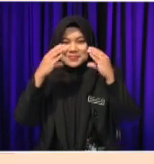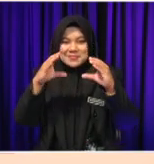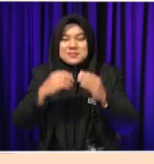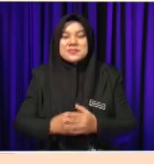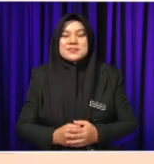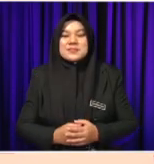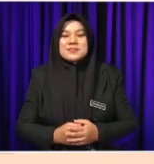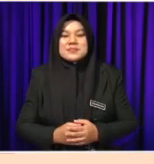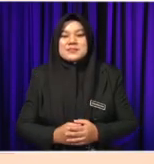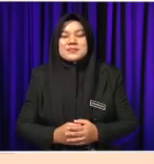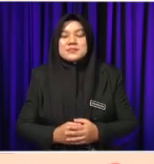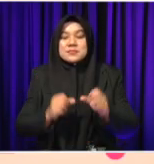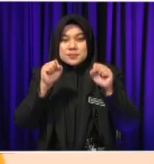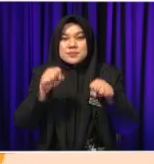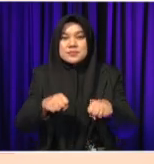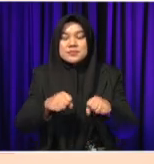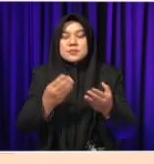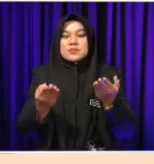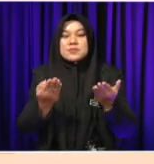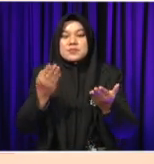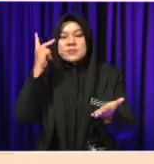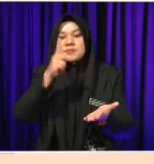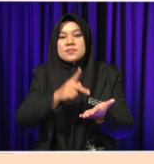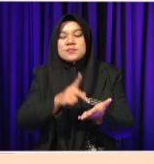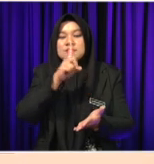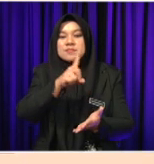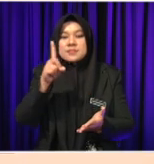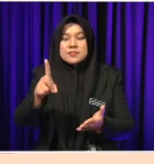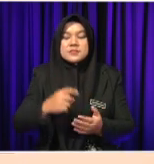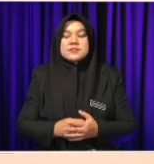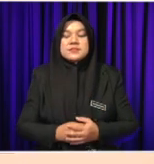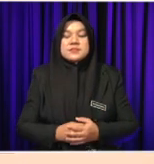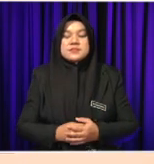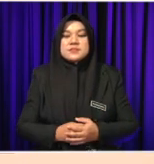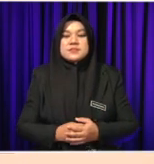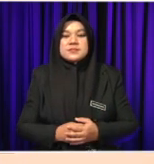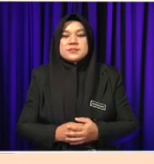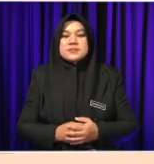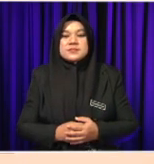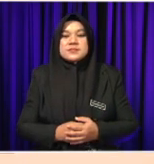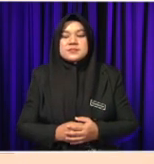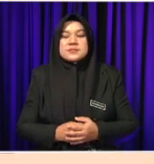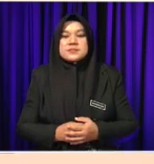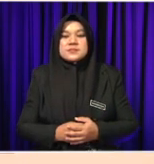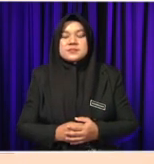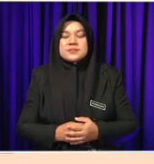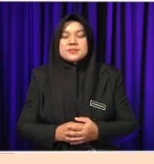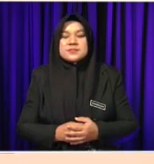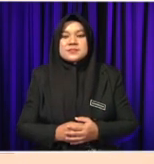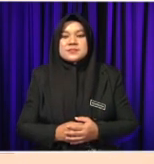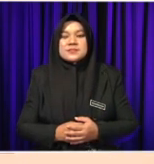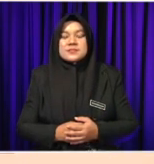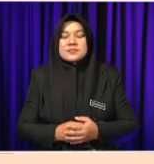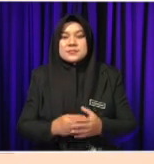All right, Madam Faraliza, can we perhaps introduce them one by one, please? All right. Hello, guys, girls and boys, viewers out there.